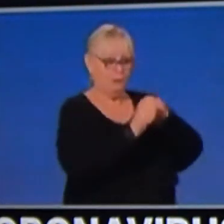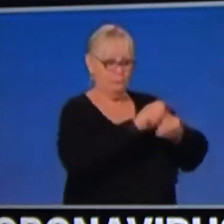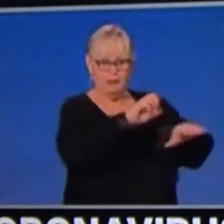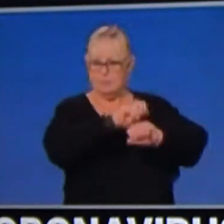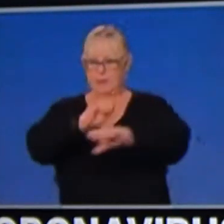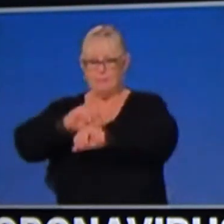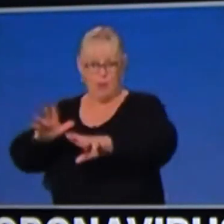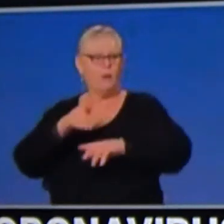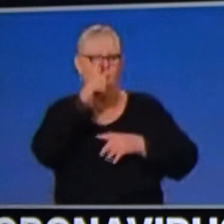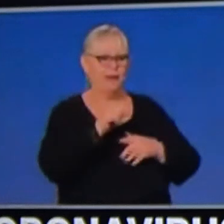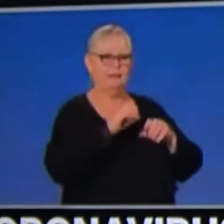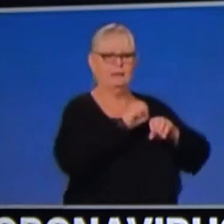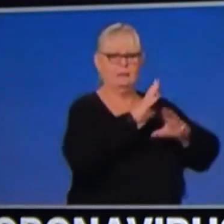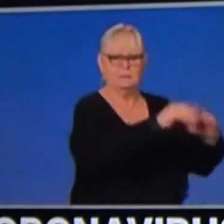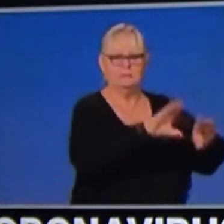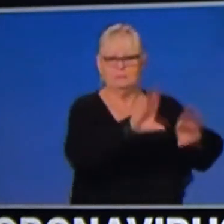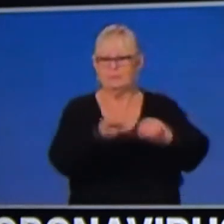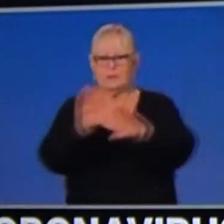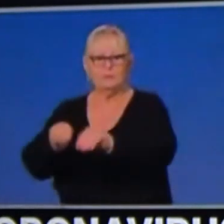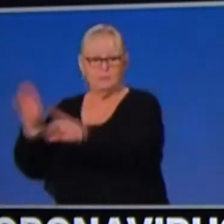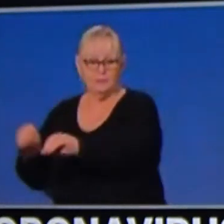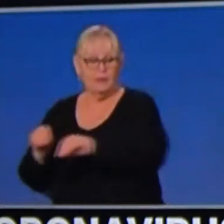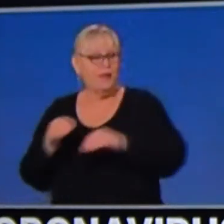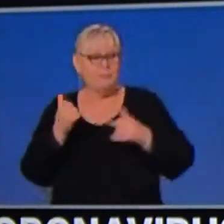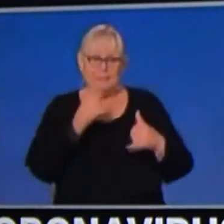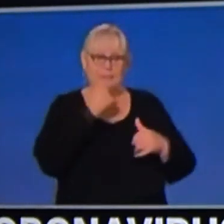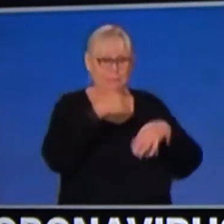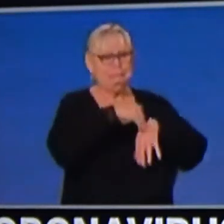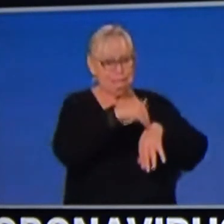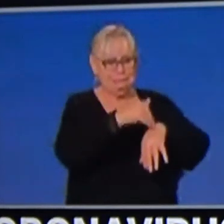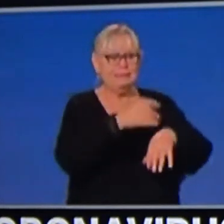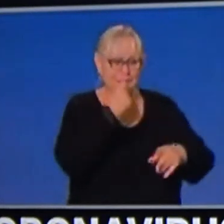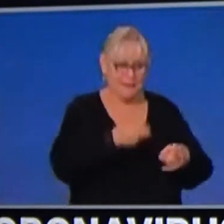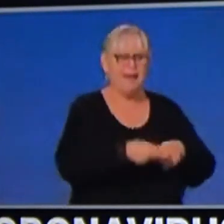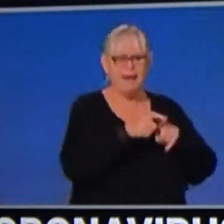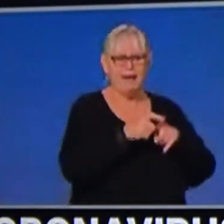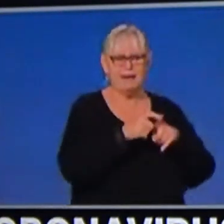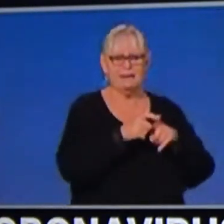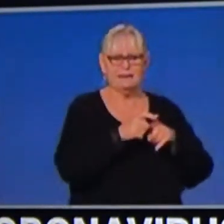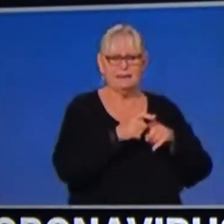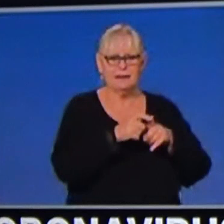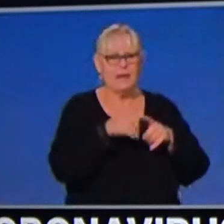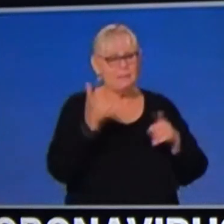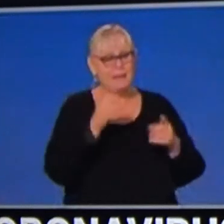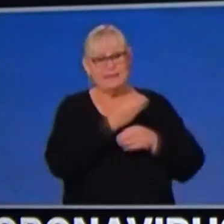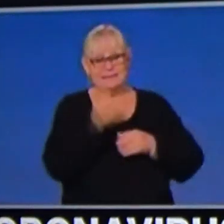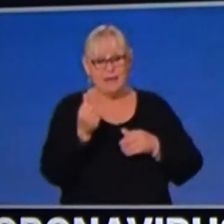happen, and that could be a bumpy road on occasion. You can't rule out increasing potentially restrictions at some